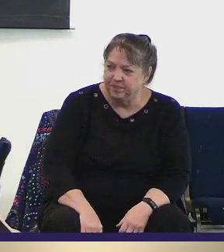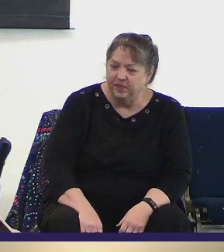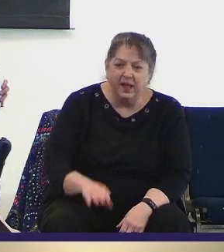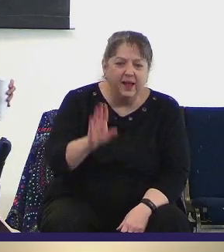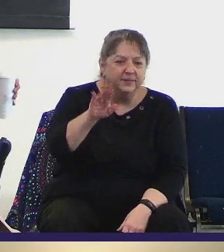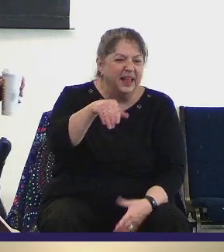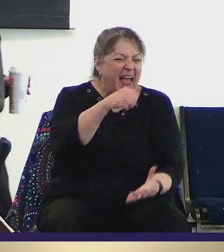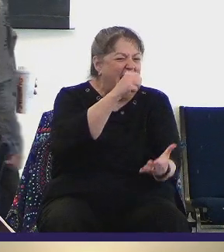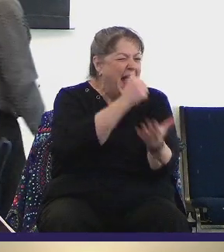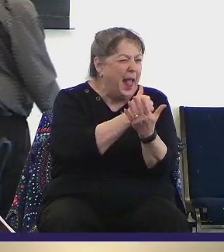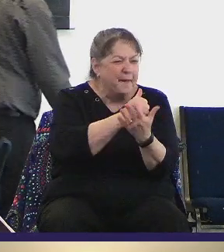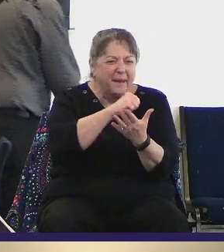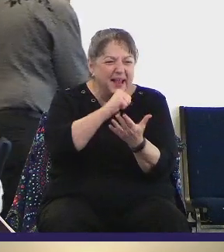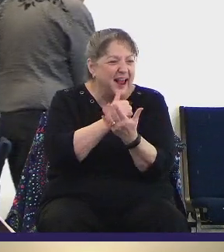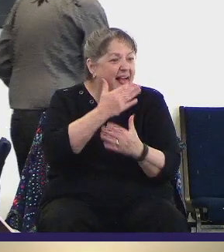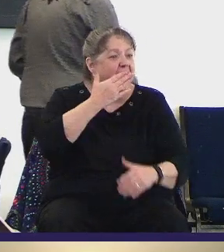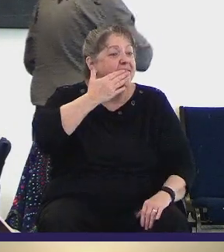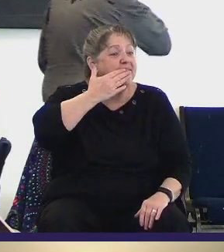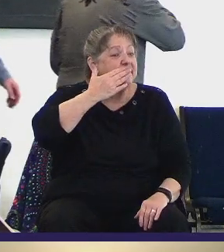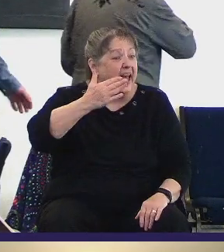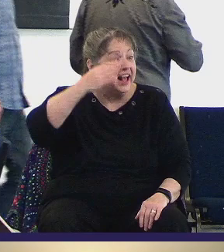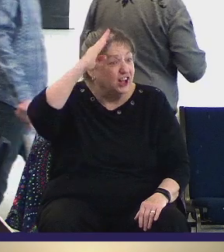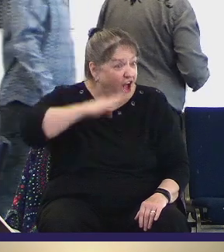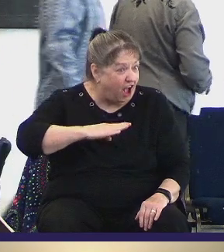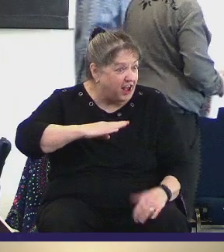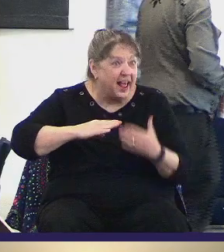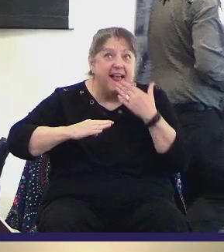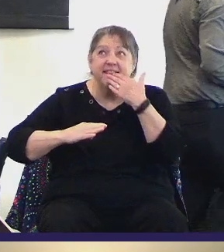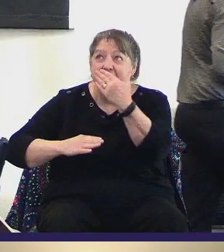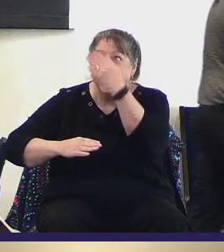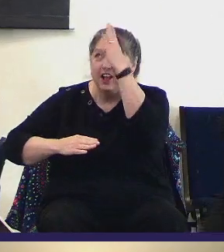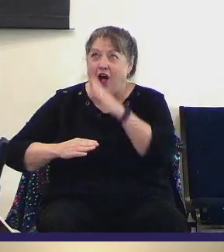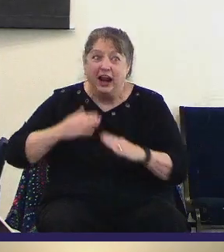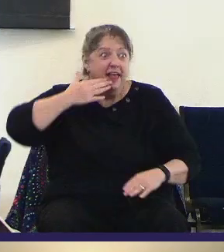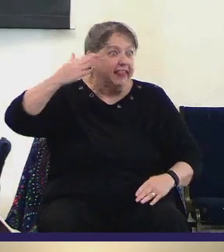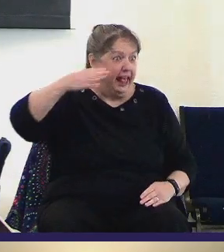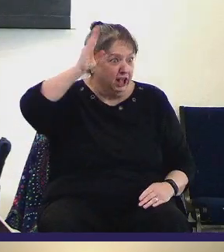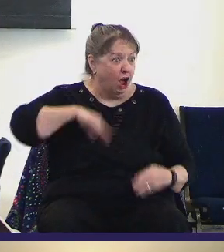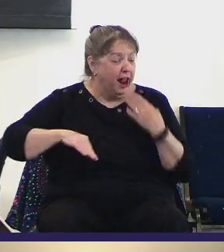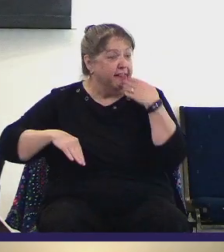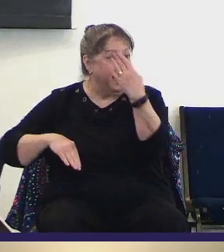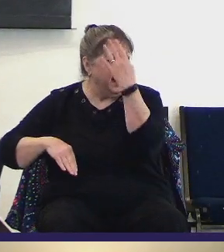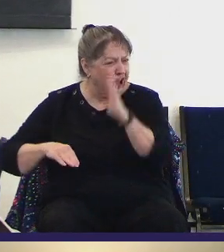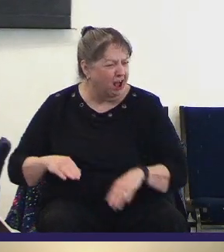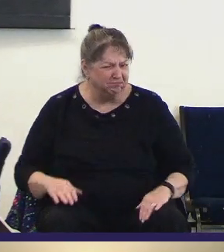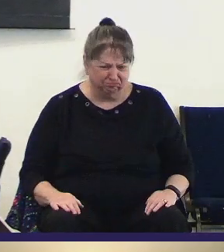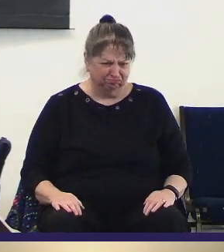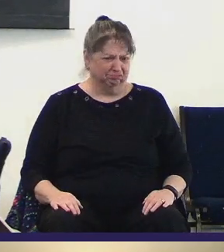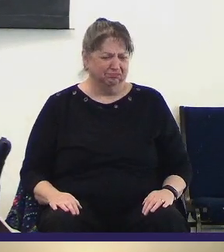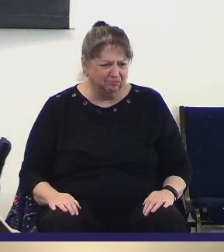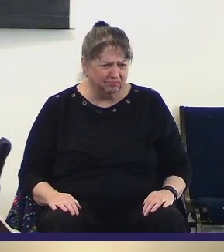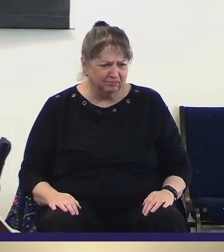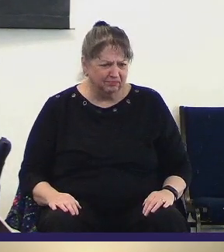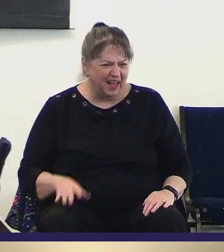Amen. Thank God. Thank God. Thank God. Thank God. What an awesome prayer that